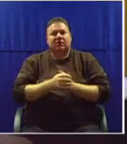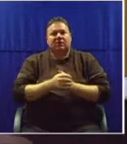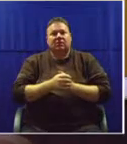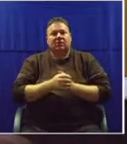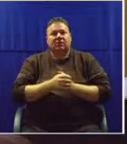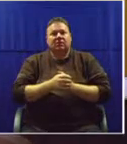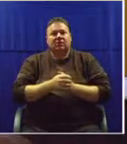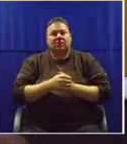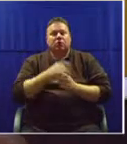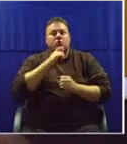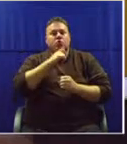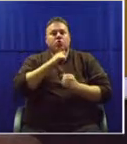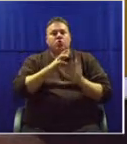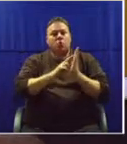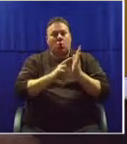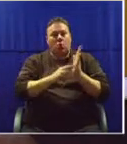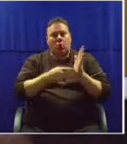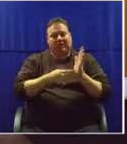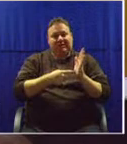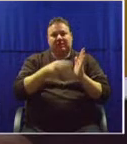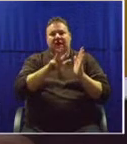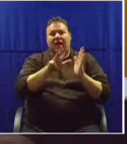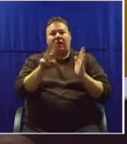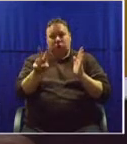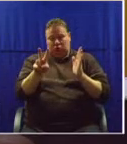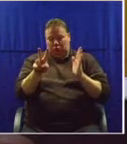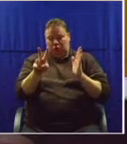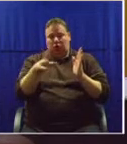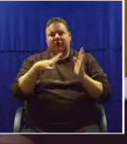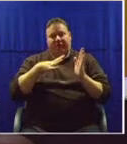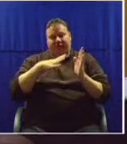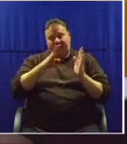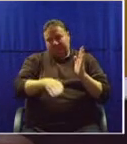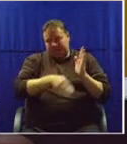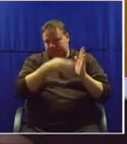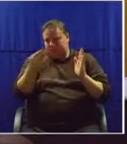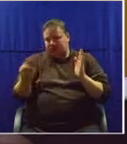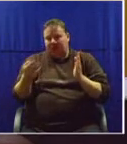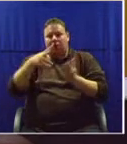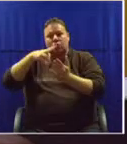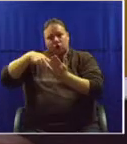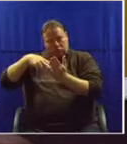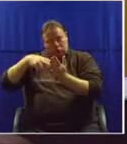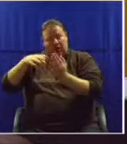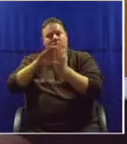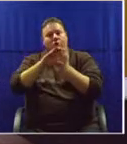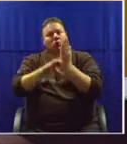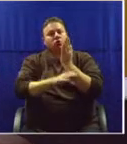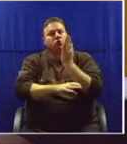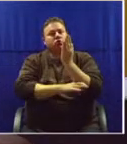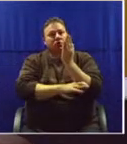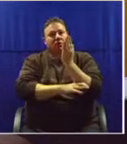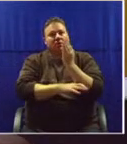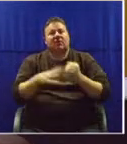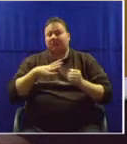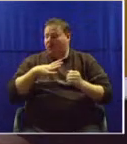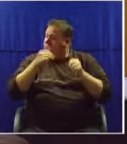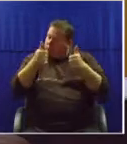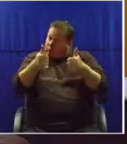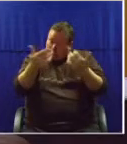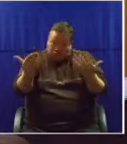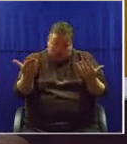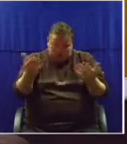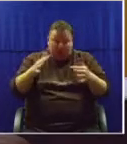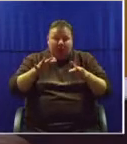rule number 92. You went on, you read the Constitution, which was very good,